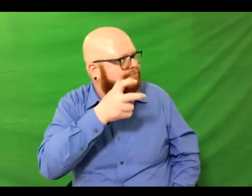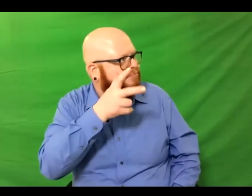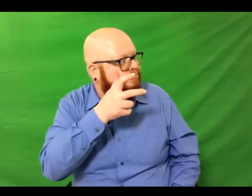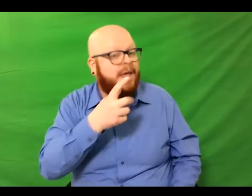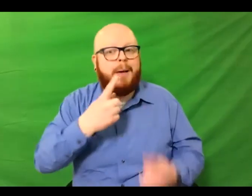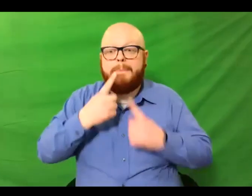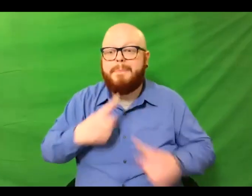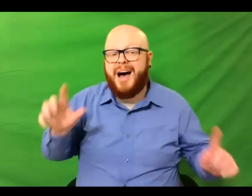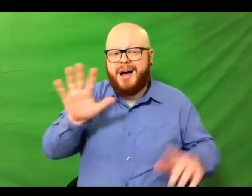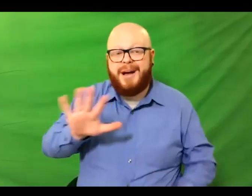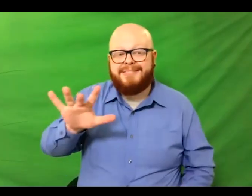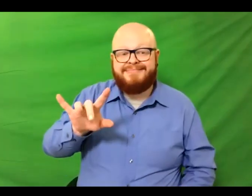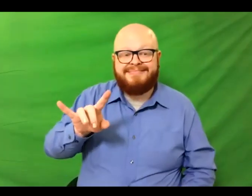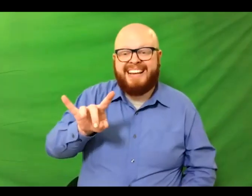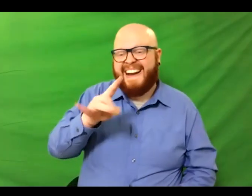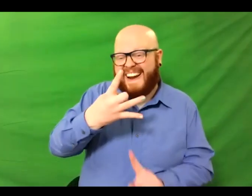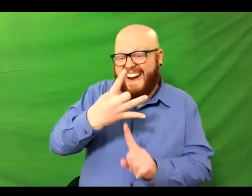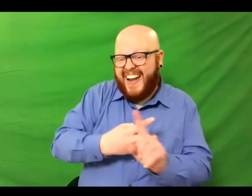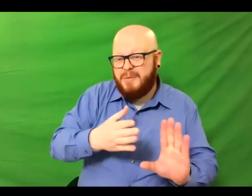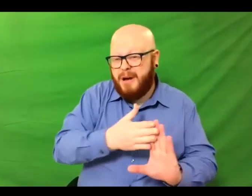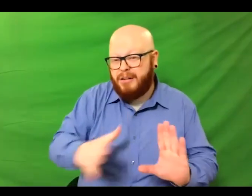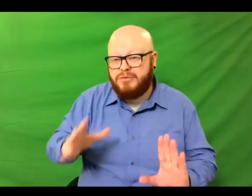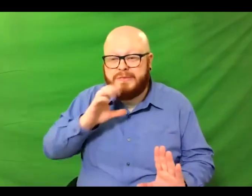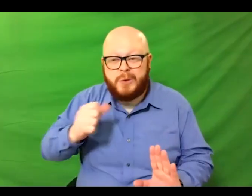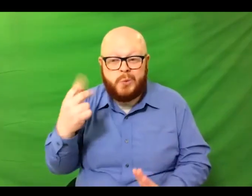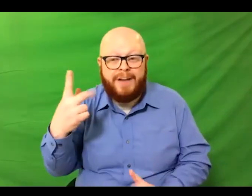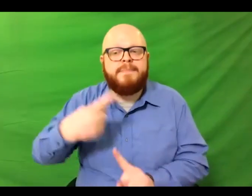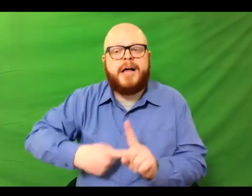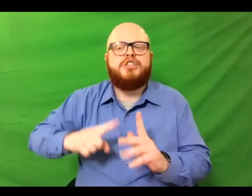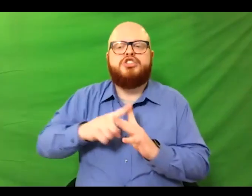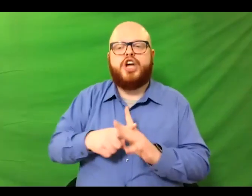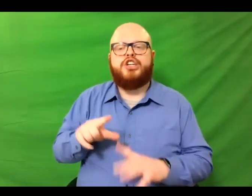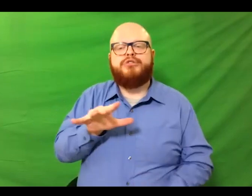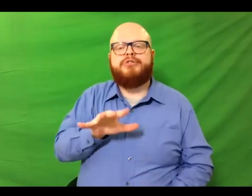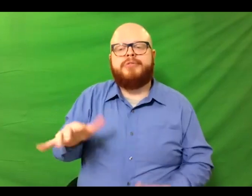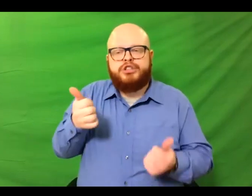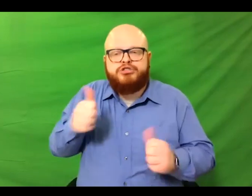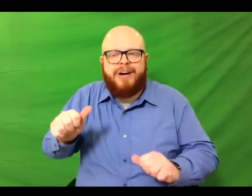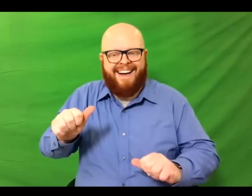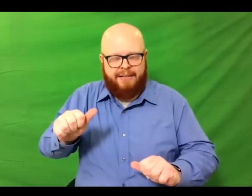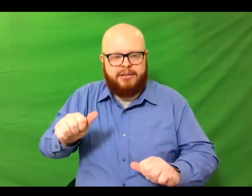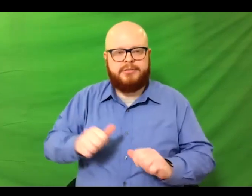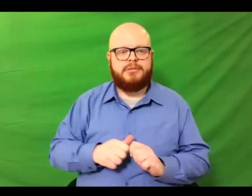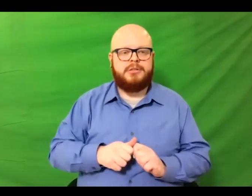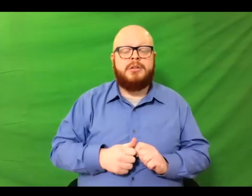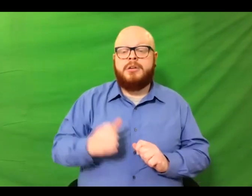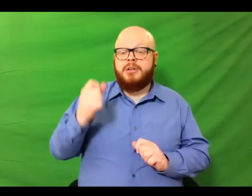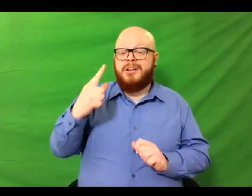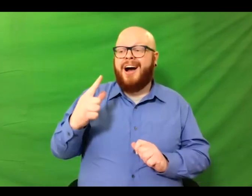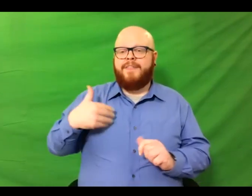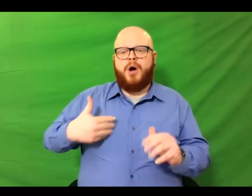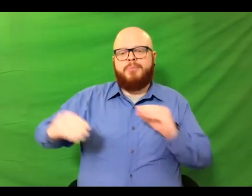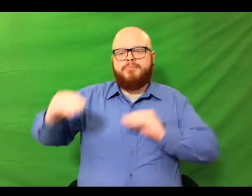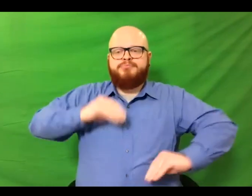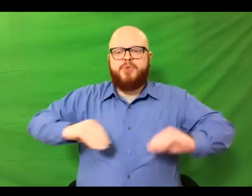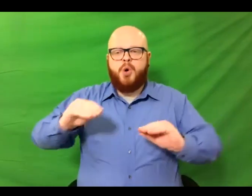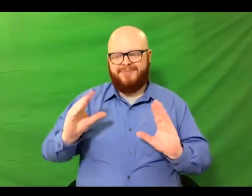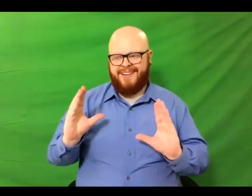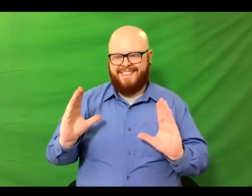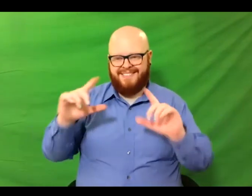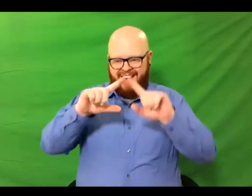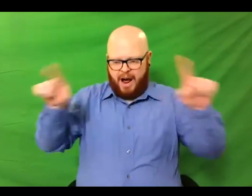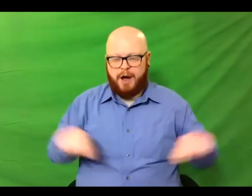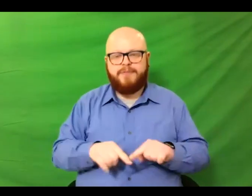you're in a signing rich environment. Perceives fingerspelled words as a whole unit known as a movement envelope. So I'm going to